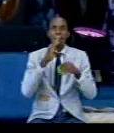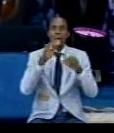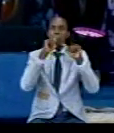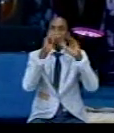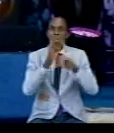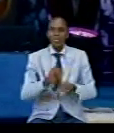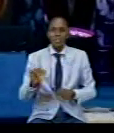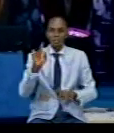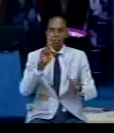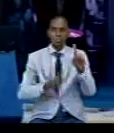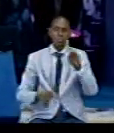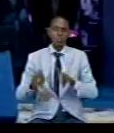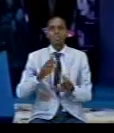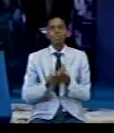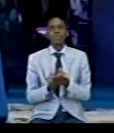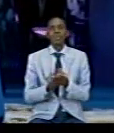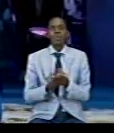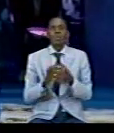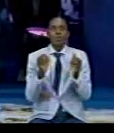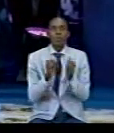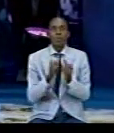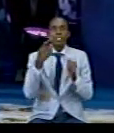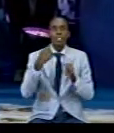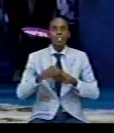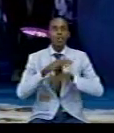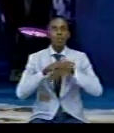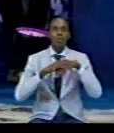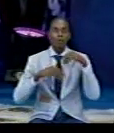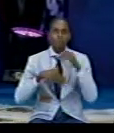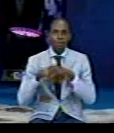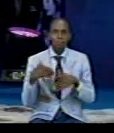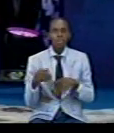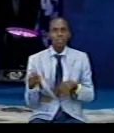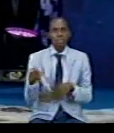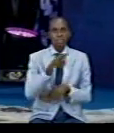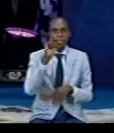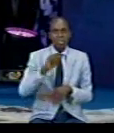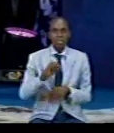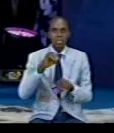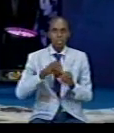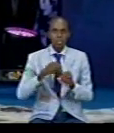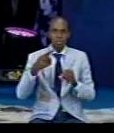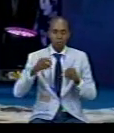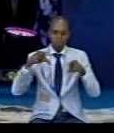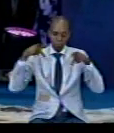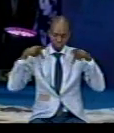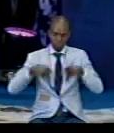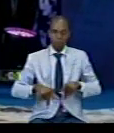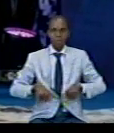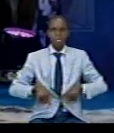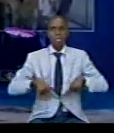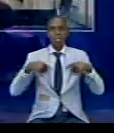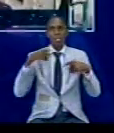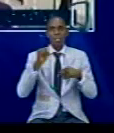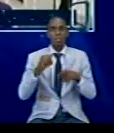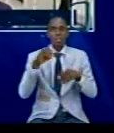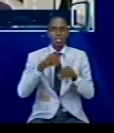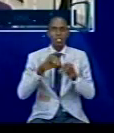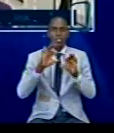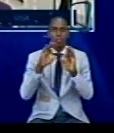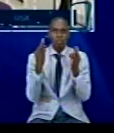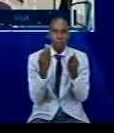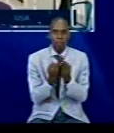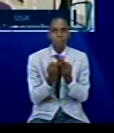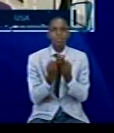people with the comfort they need in their personal lives, in their families,